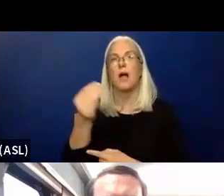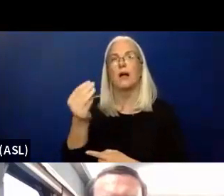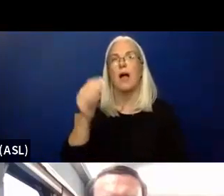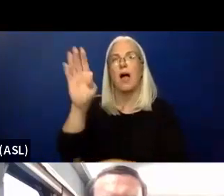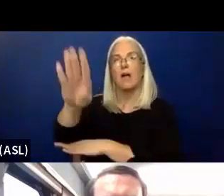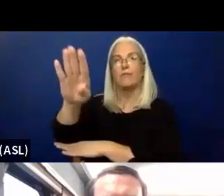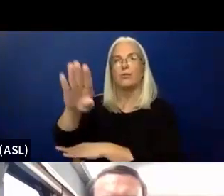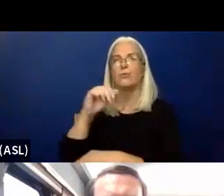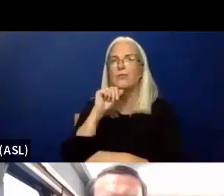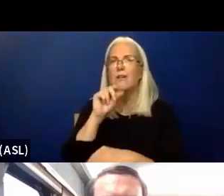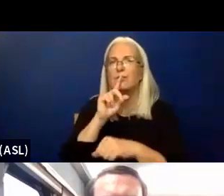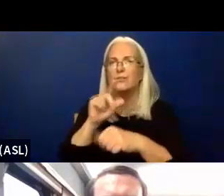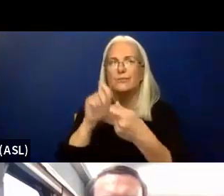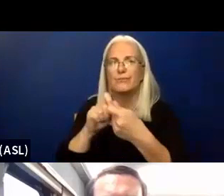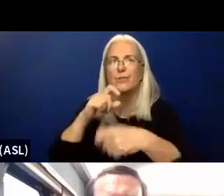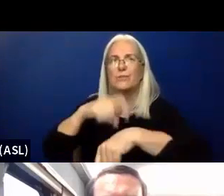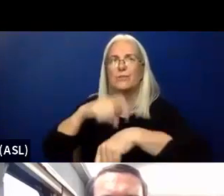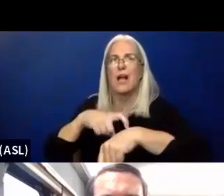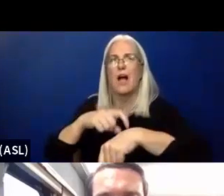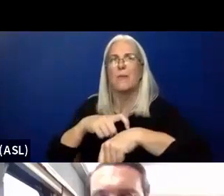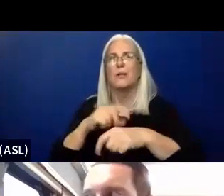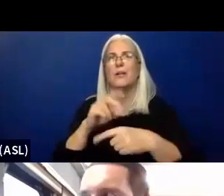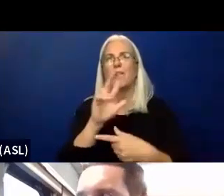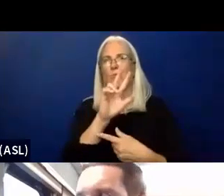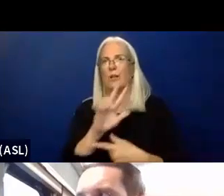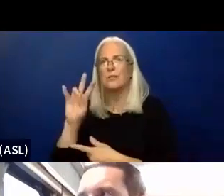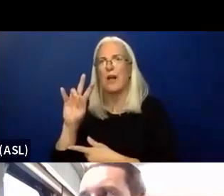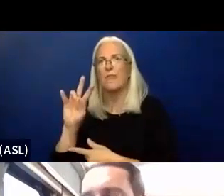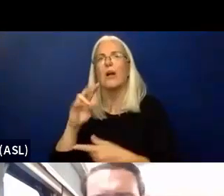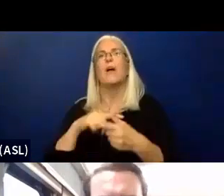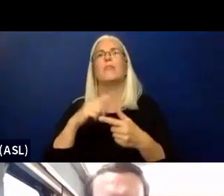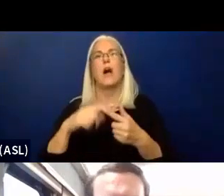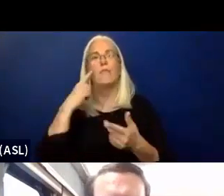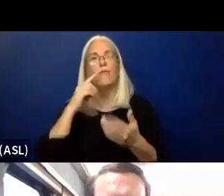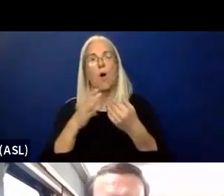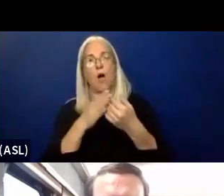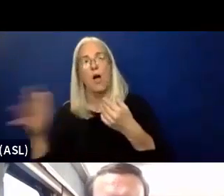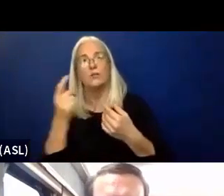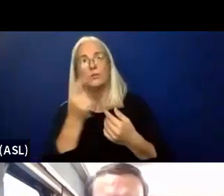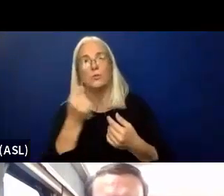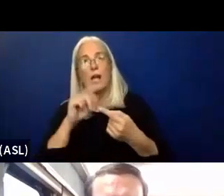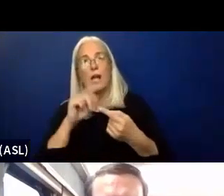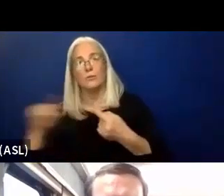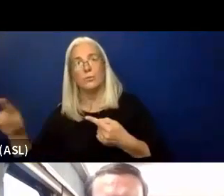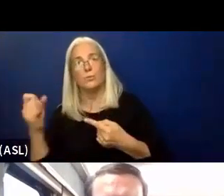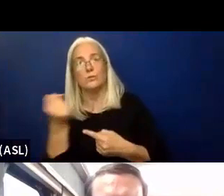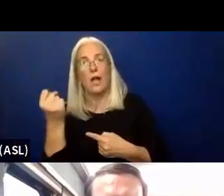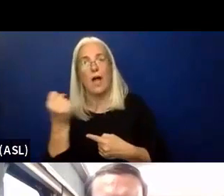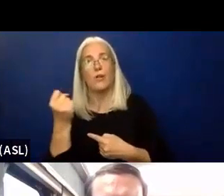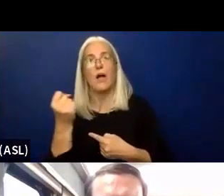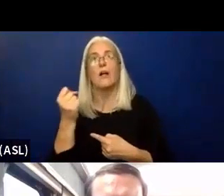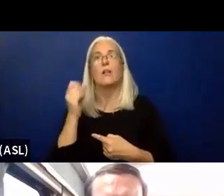maybe 3 to 7. It will be open for the full week through Saturday, probably till